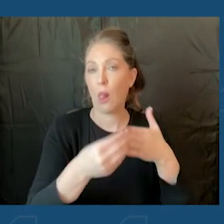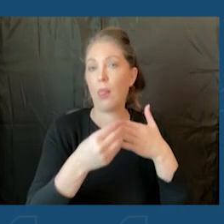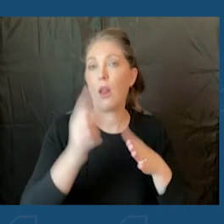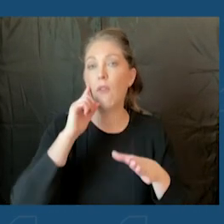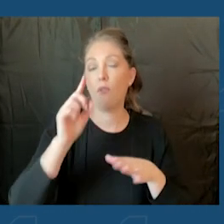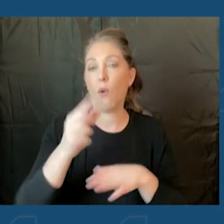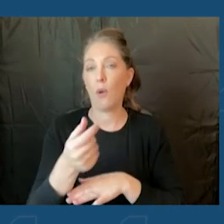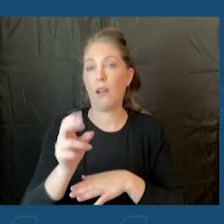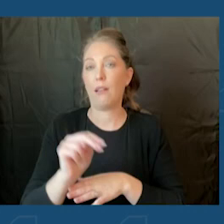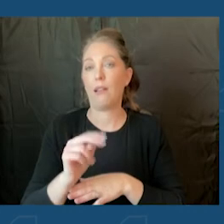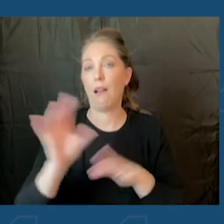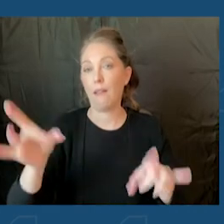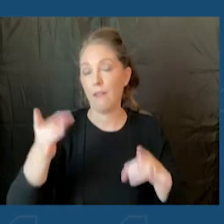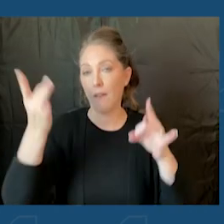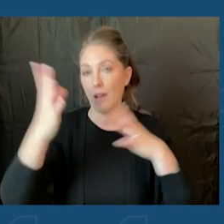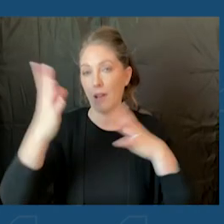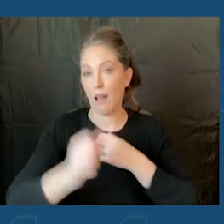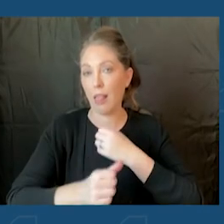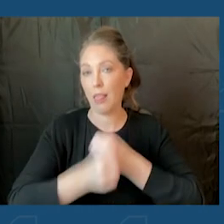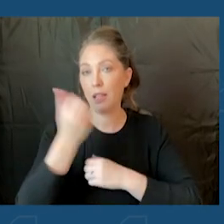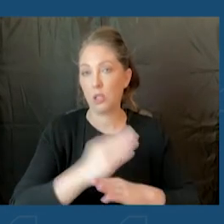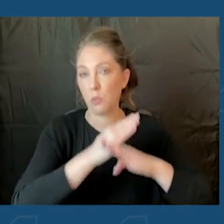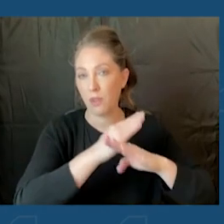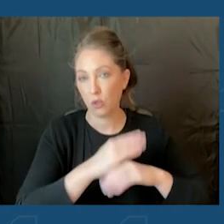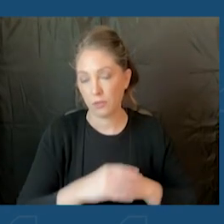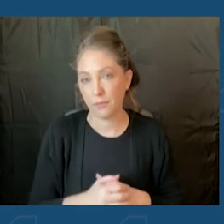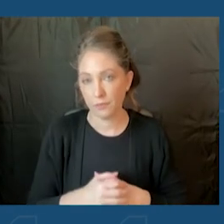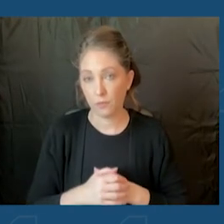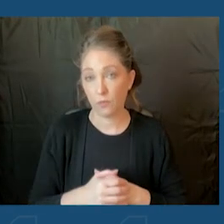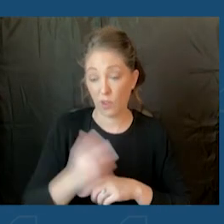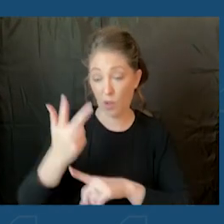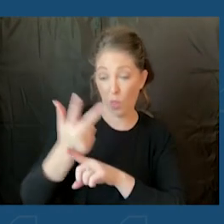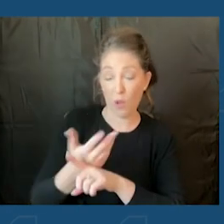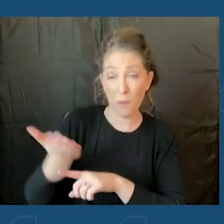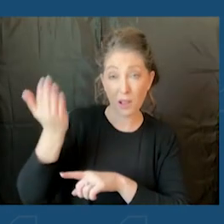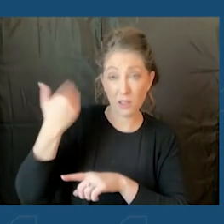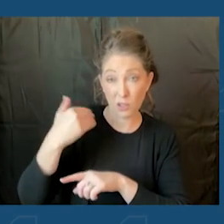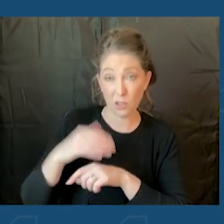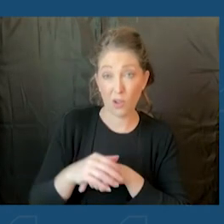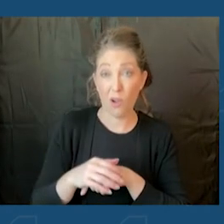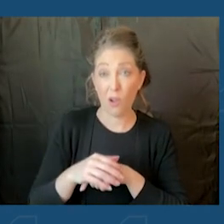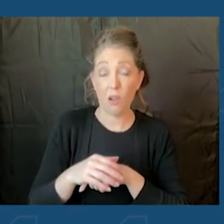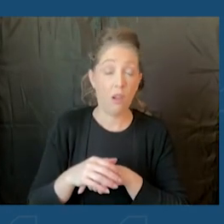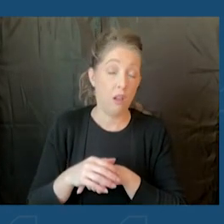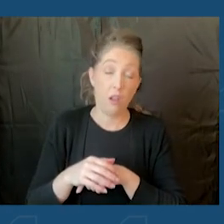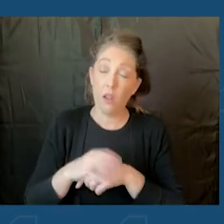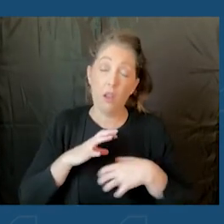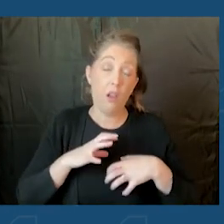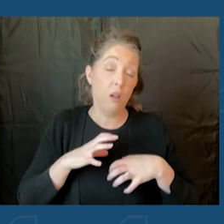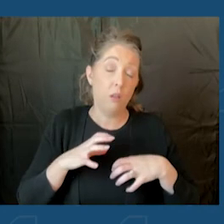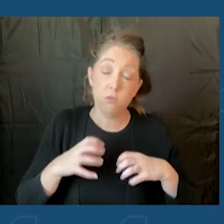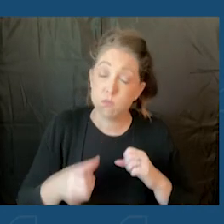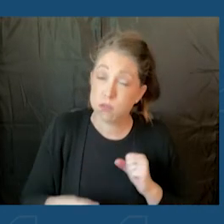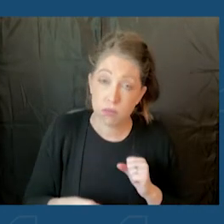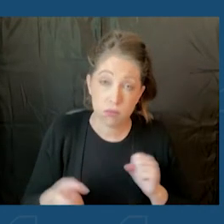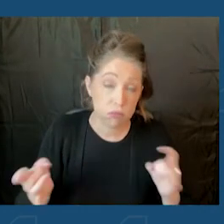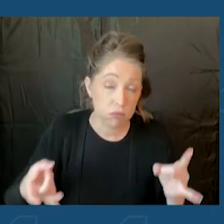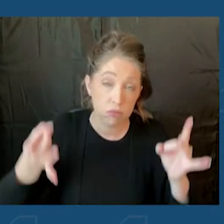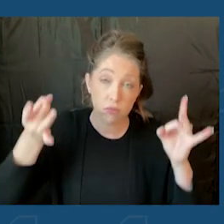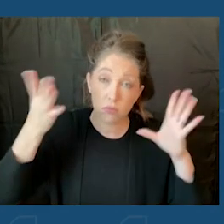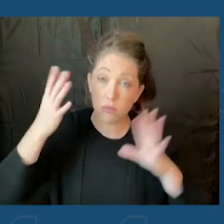safer communities. 3 months ago, a tragedy struck a grocery store in Buffalo when an armed